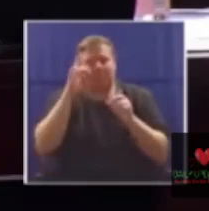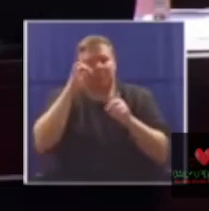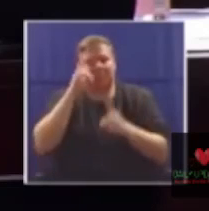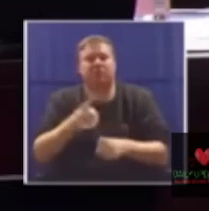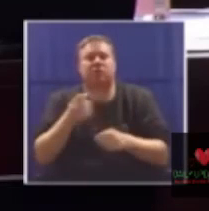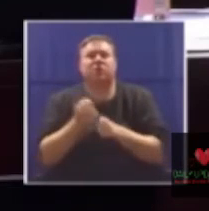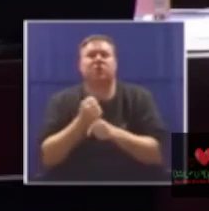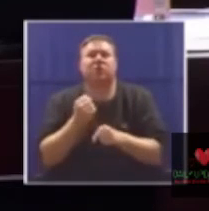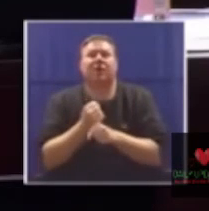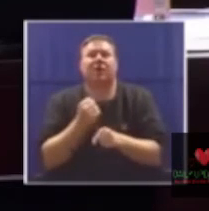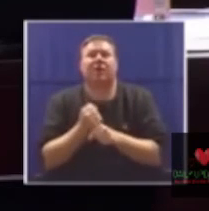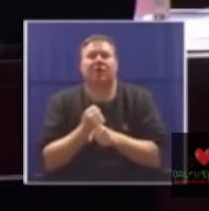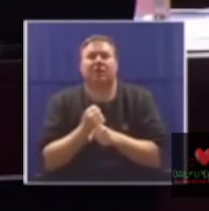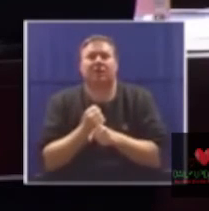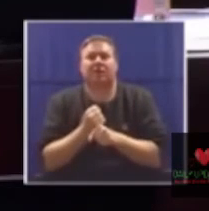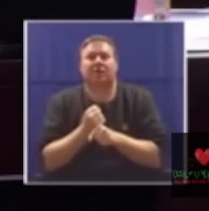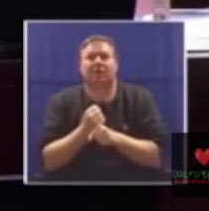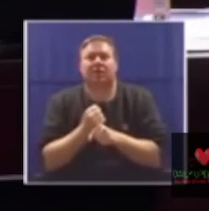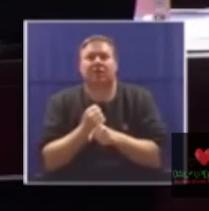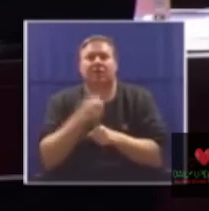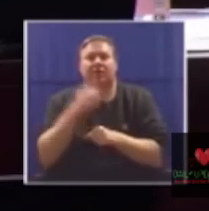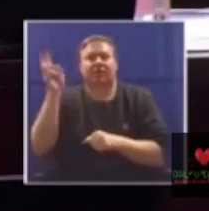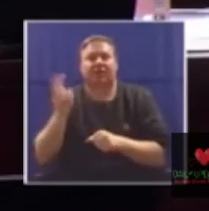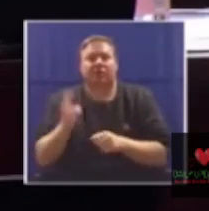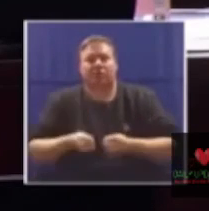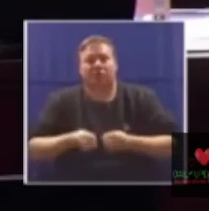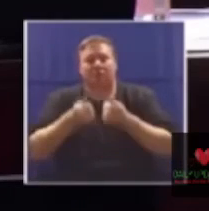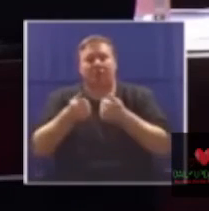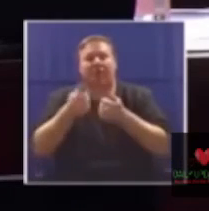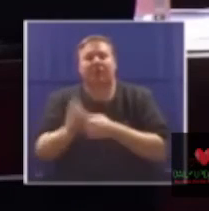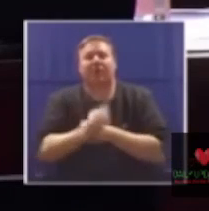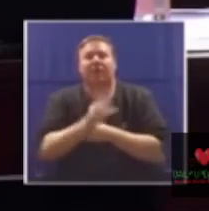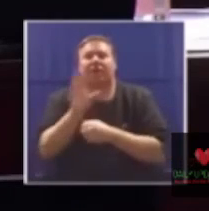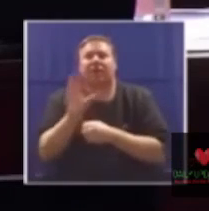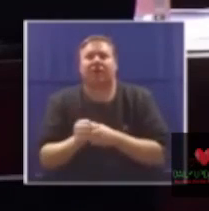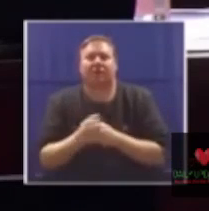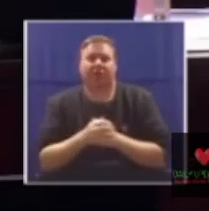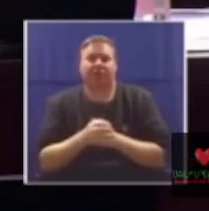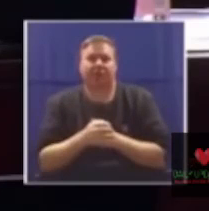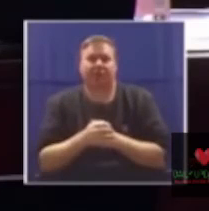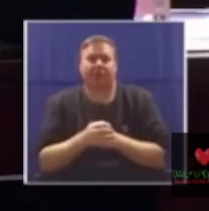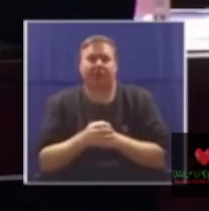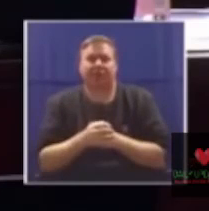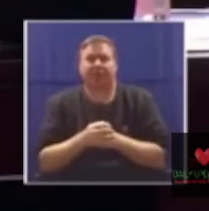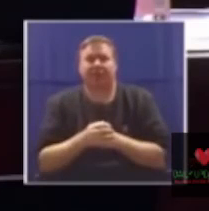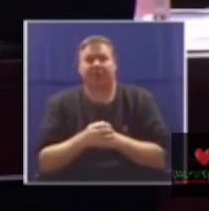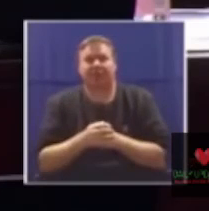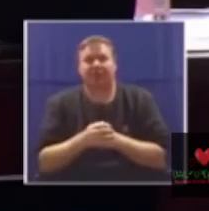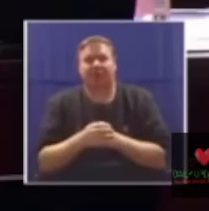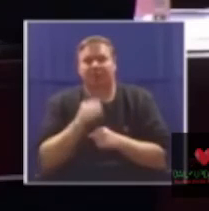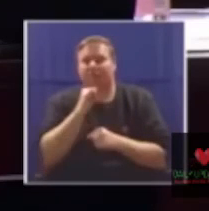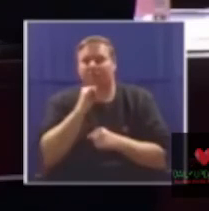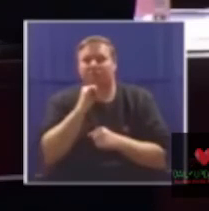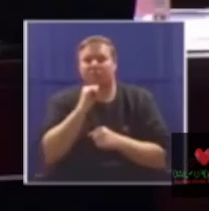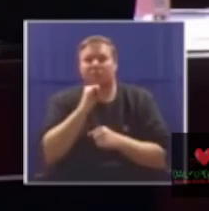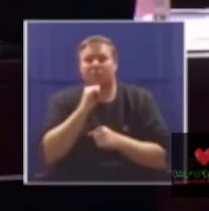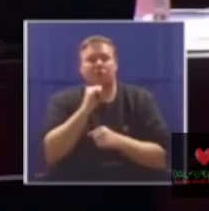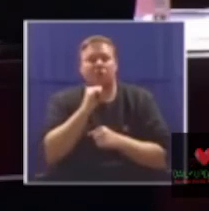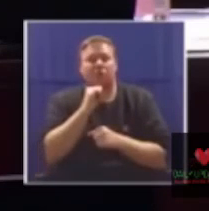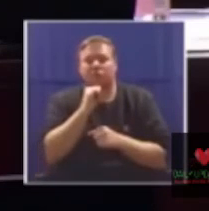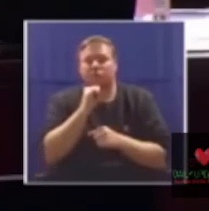decisions that are going to restore energy and electricity in South Africa. Because we are not under an illusion, none